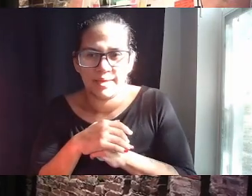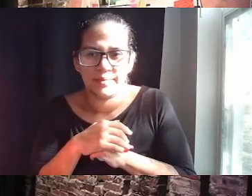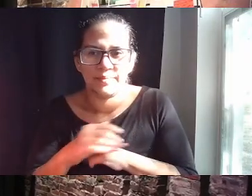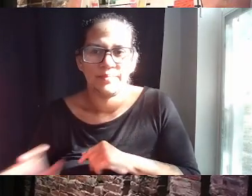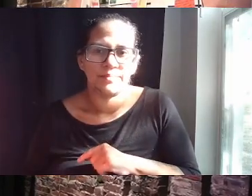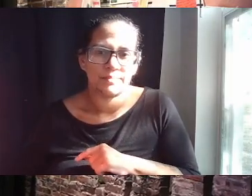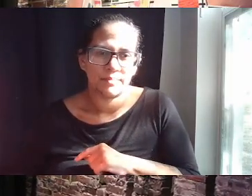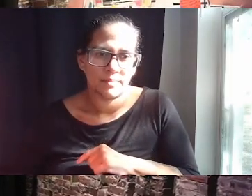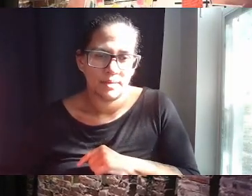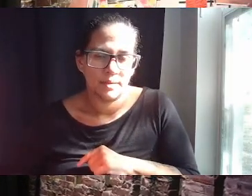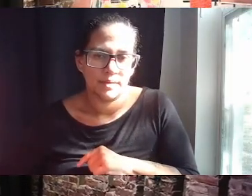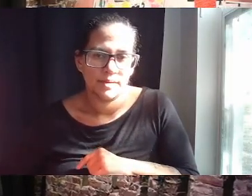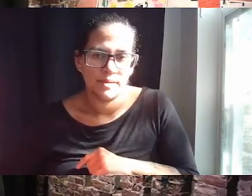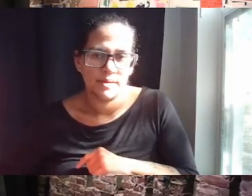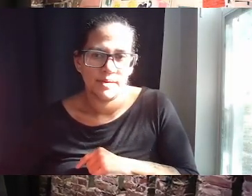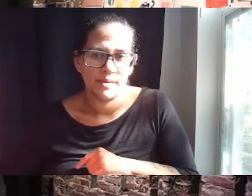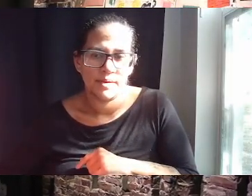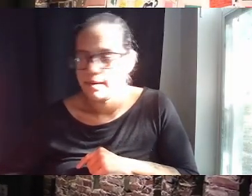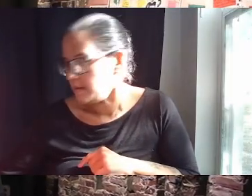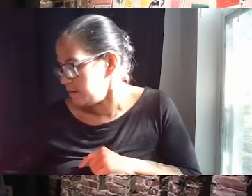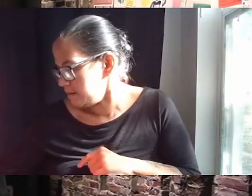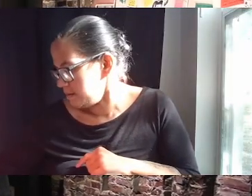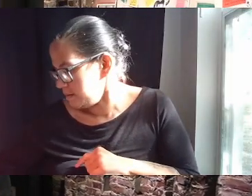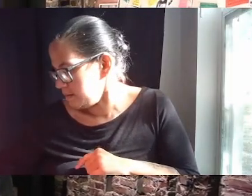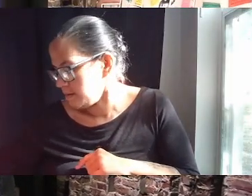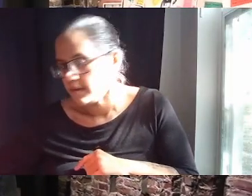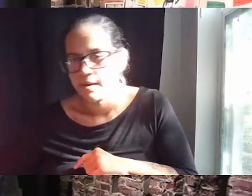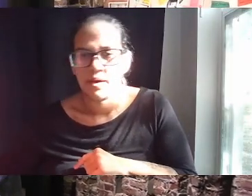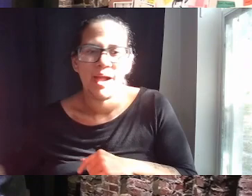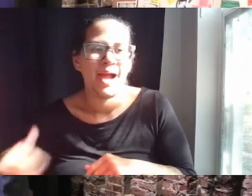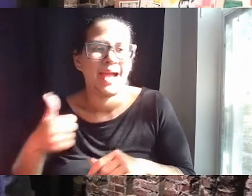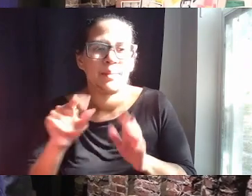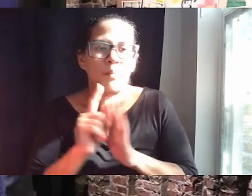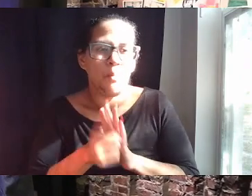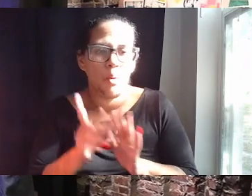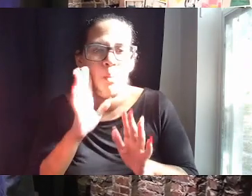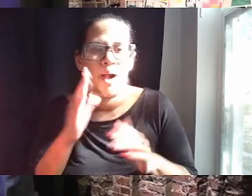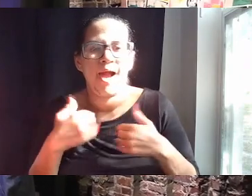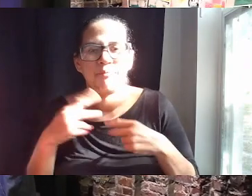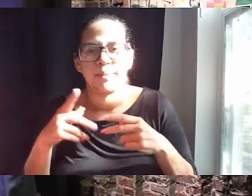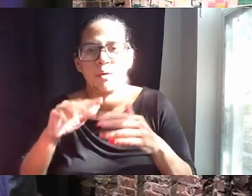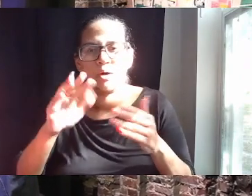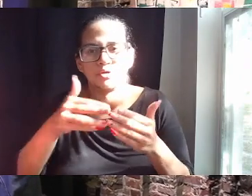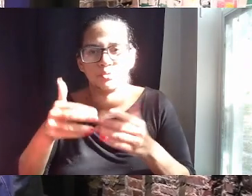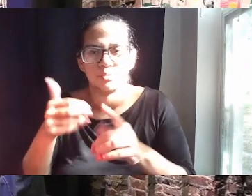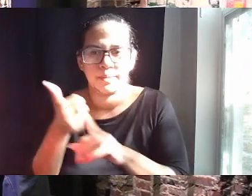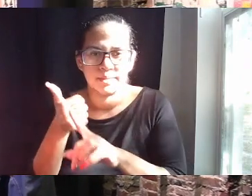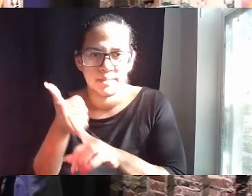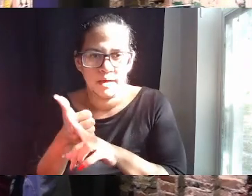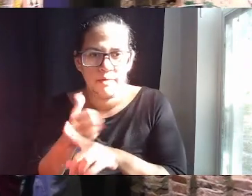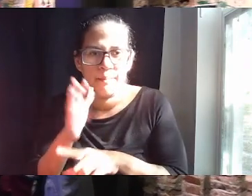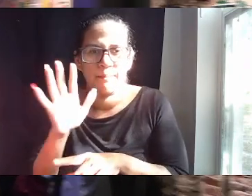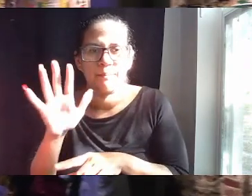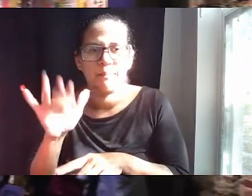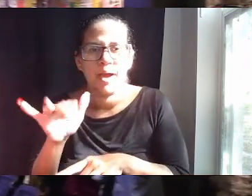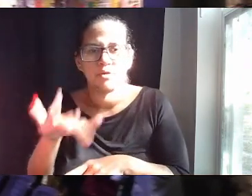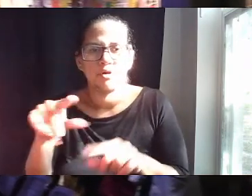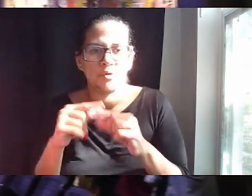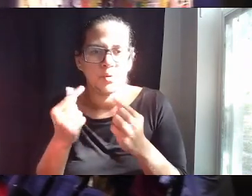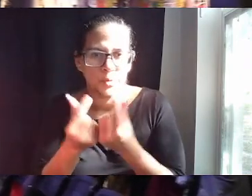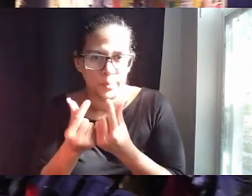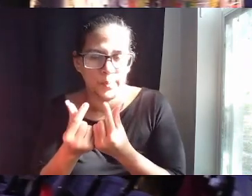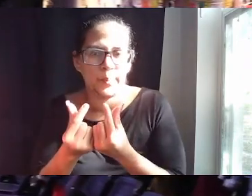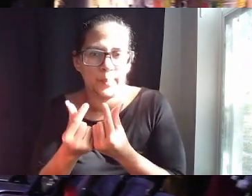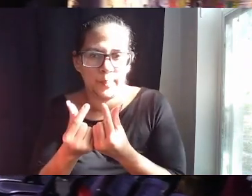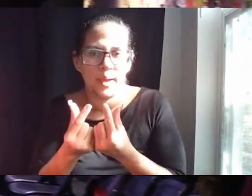Medio. All right. In a moment, we're going to have folks introduce themselves by your group in whatever way